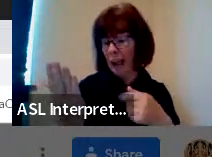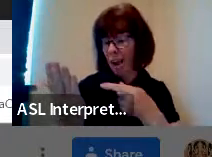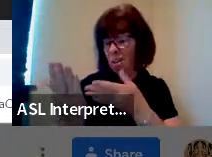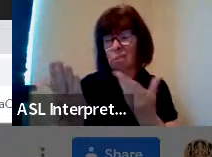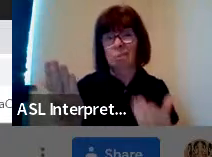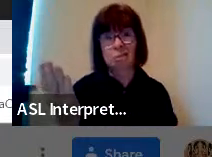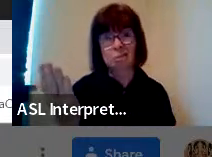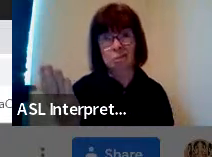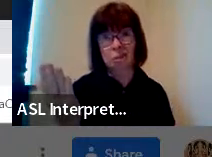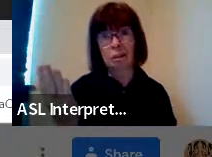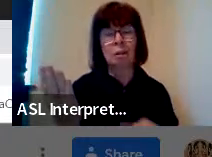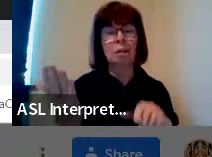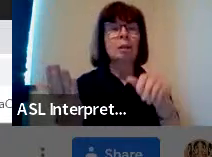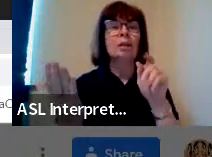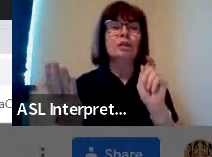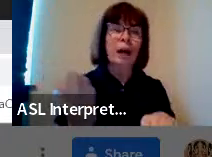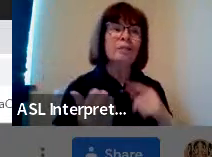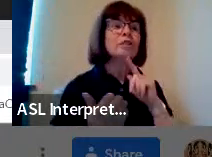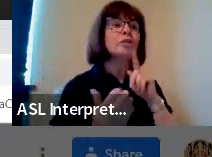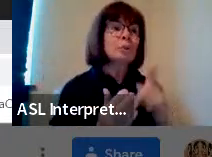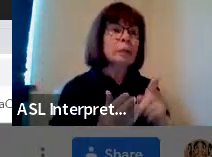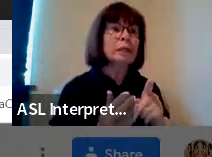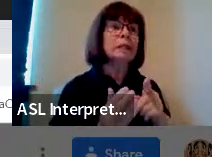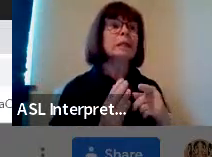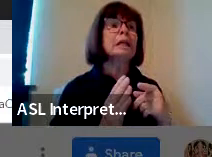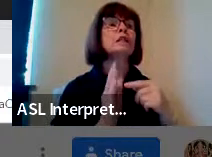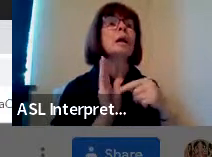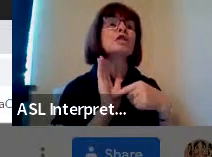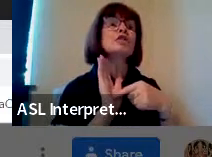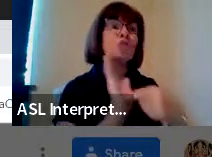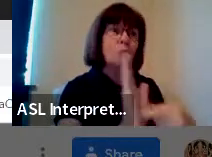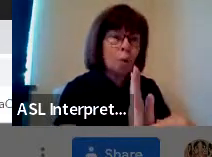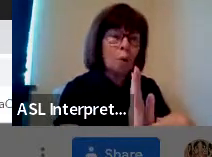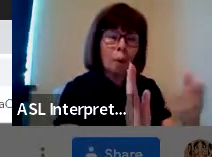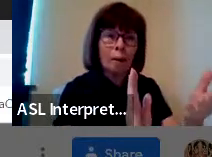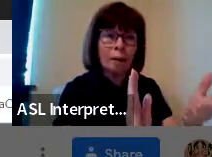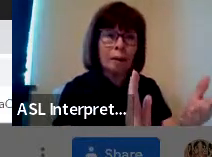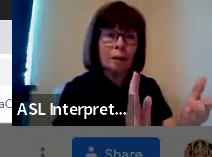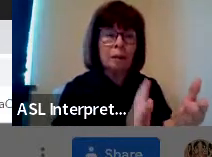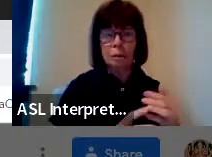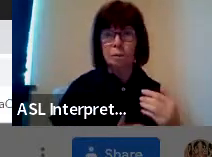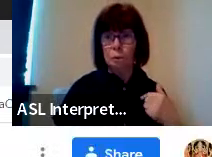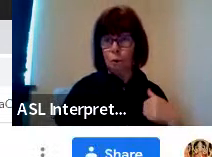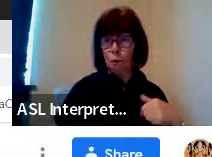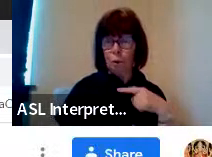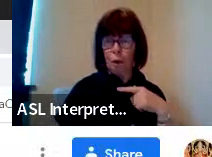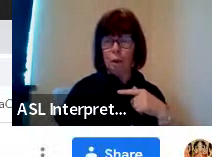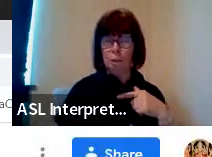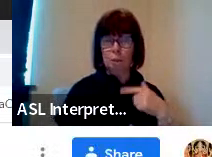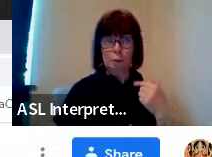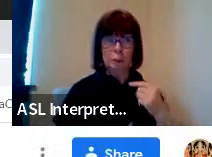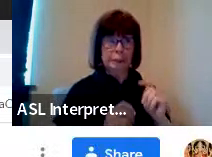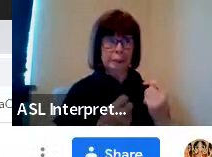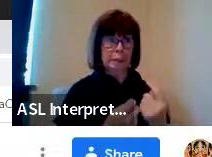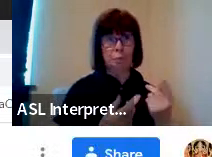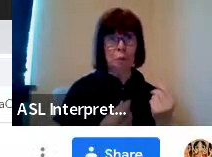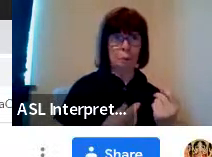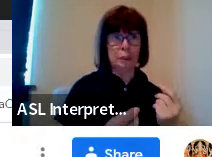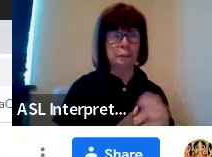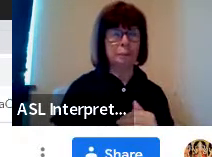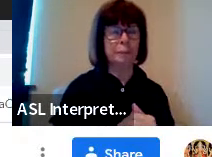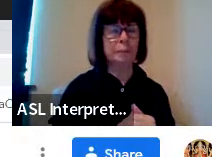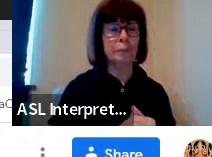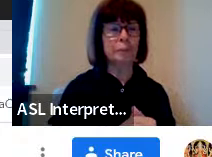to actually really visually do it. So what we have done with our team, we have put it